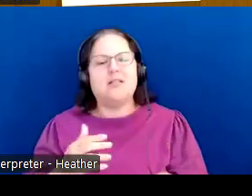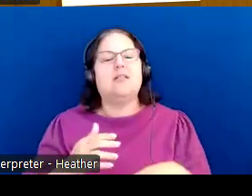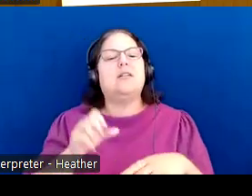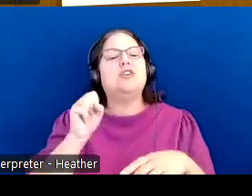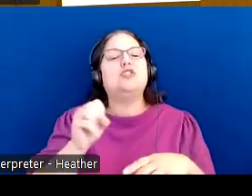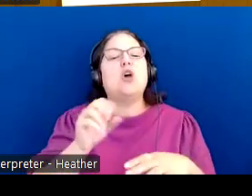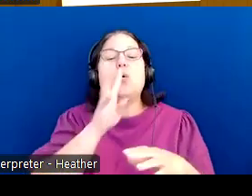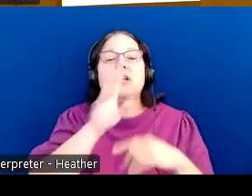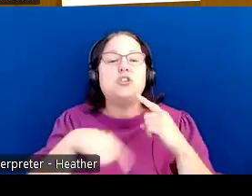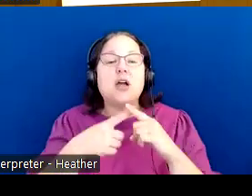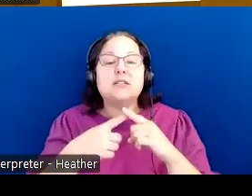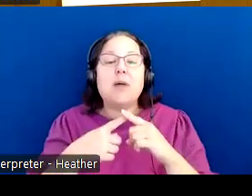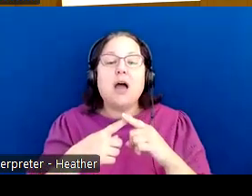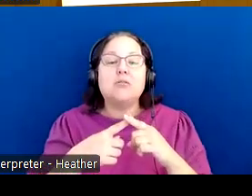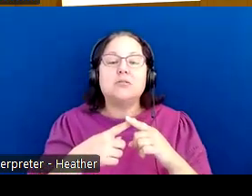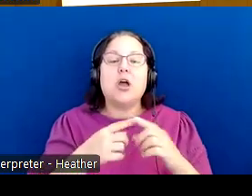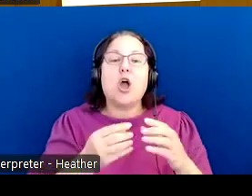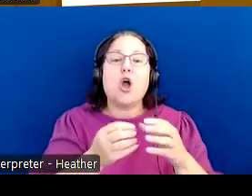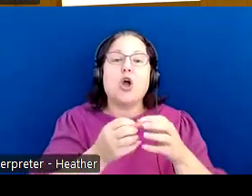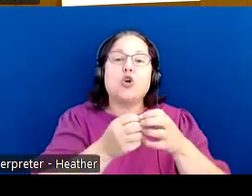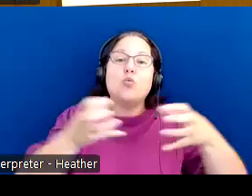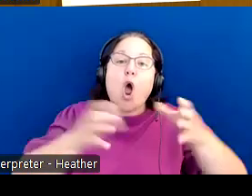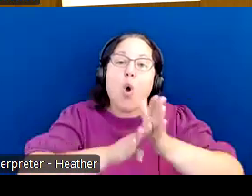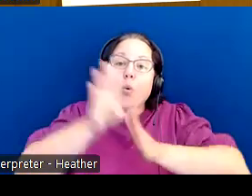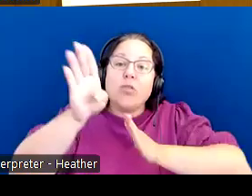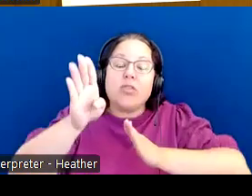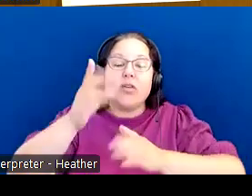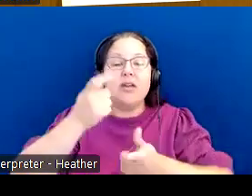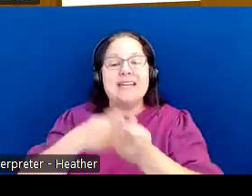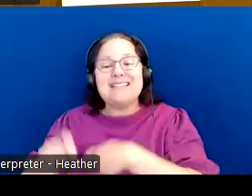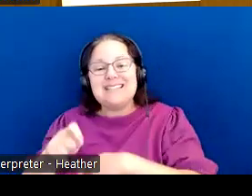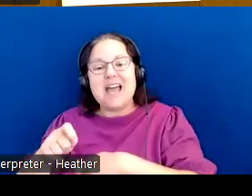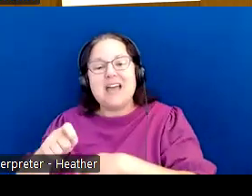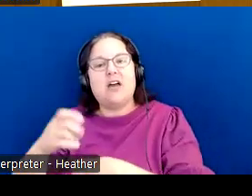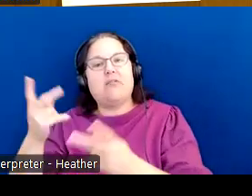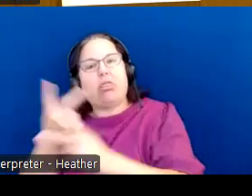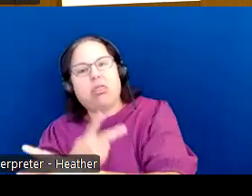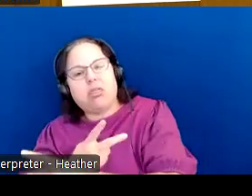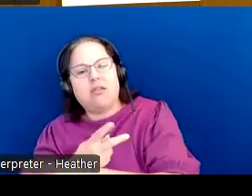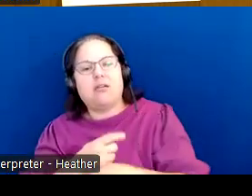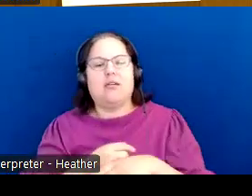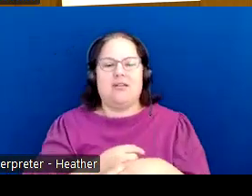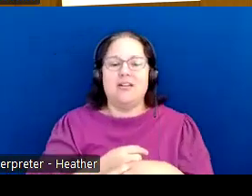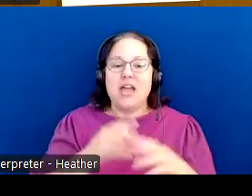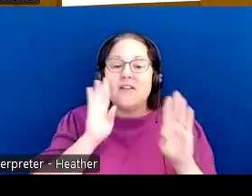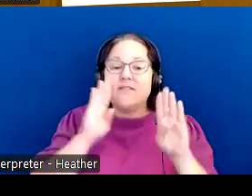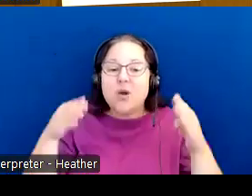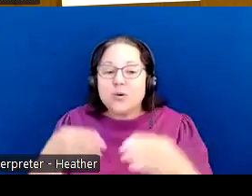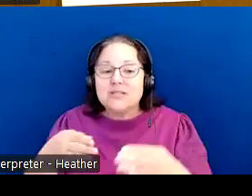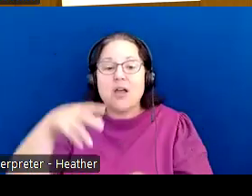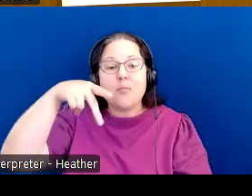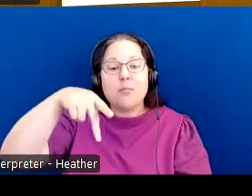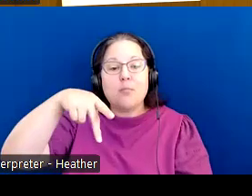model. It focuses on post-traumatic growth and resiliency. We're seeing more and more studies on this now. That's